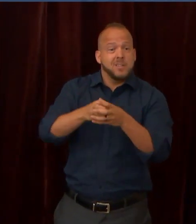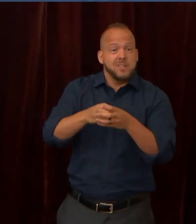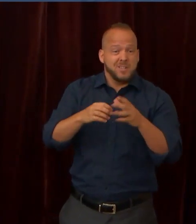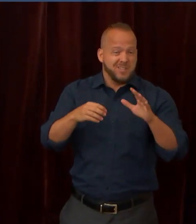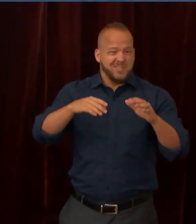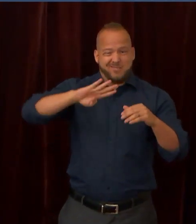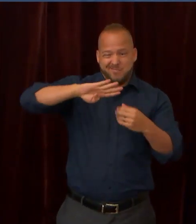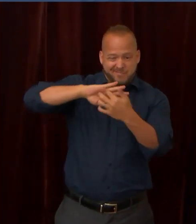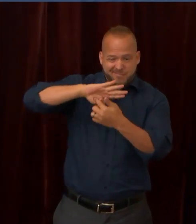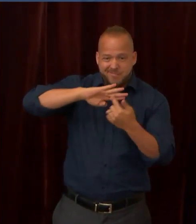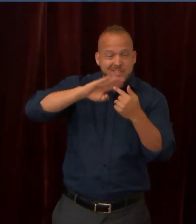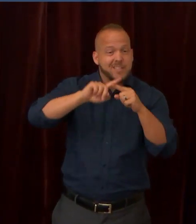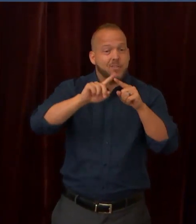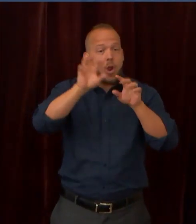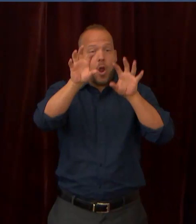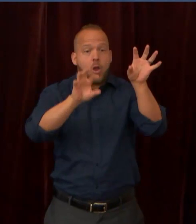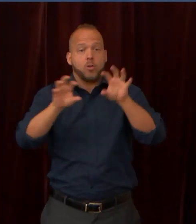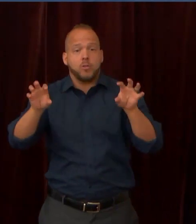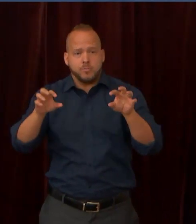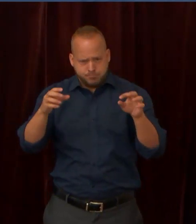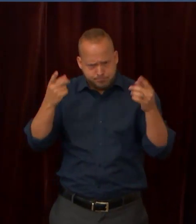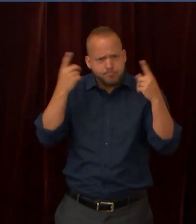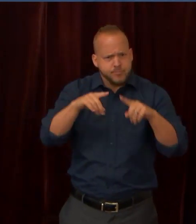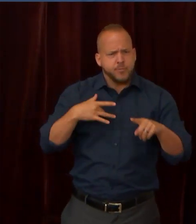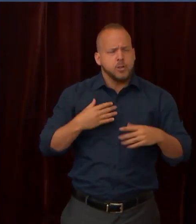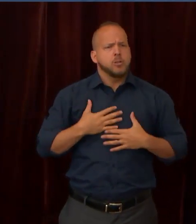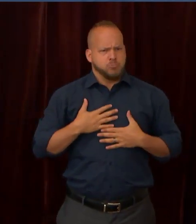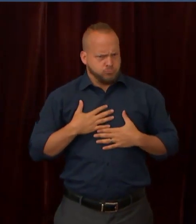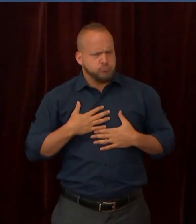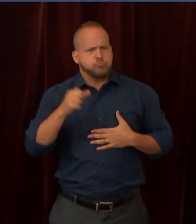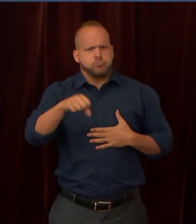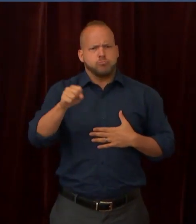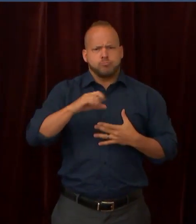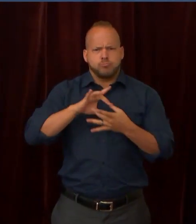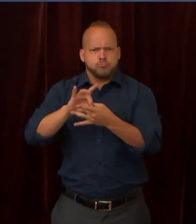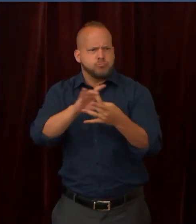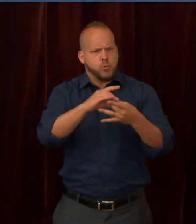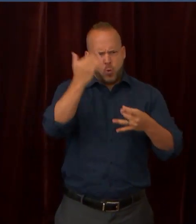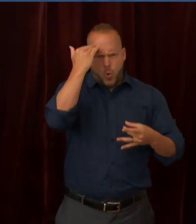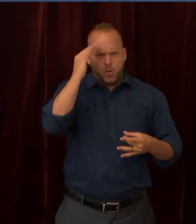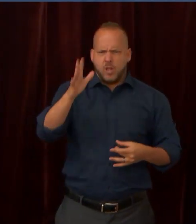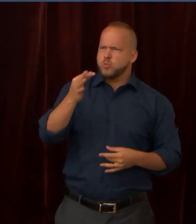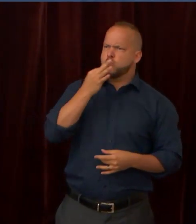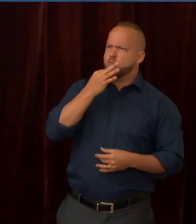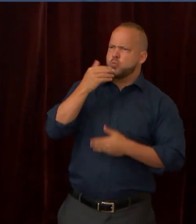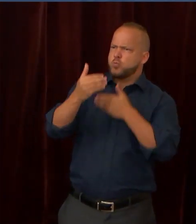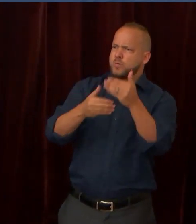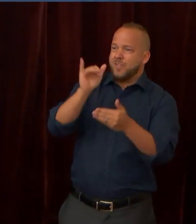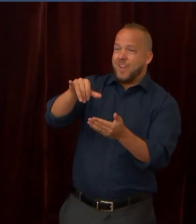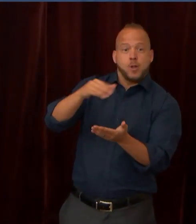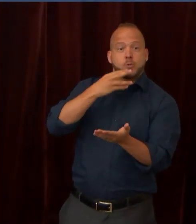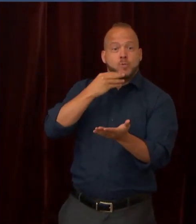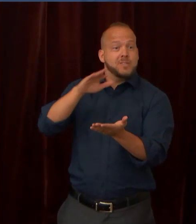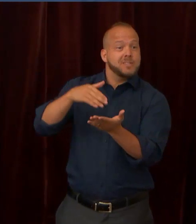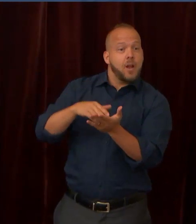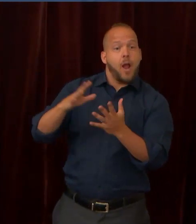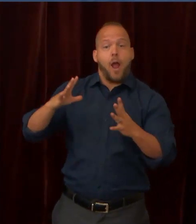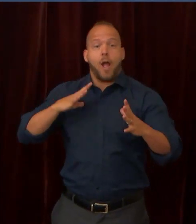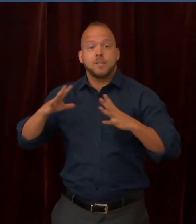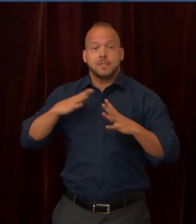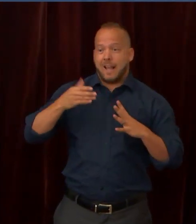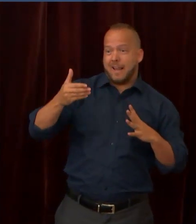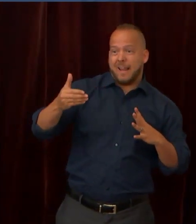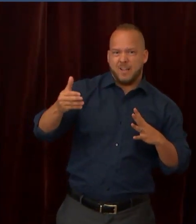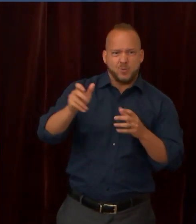few short days ahead of the major Jewish holiday of Shavuot. On Shavuot, we relive the giving of the Torah, the Bible, on Mount Sinai 3,332